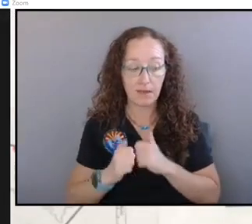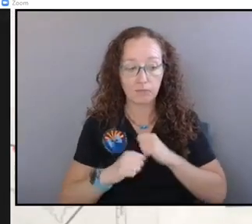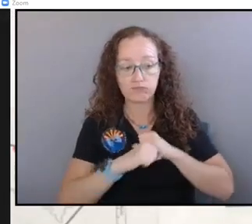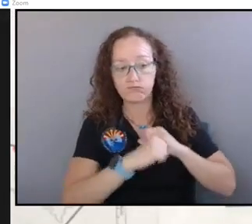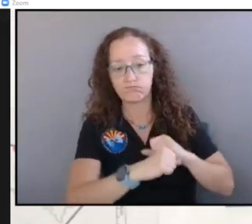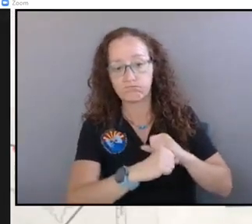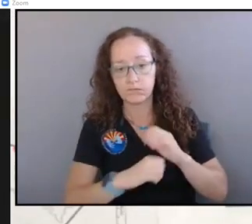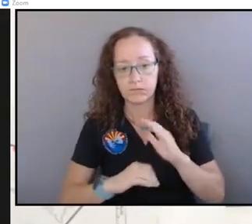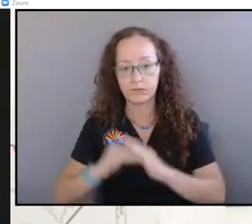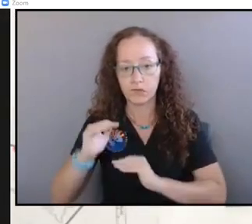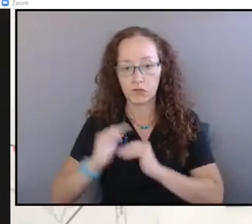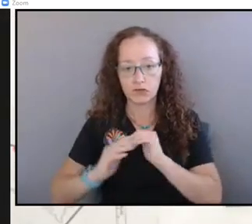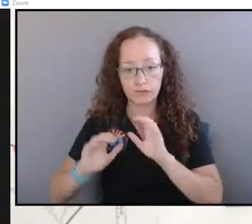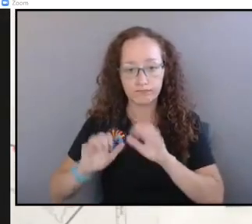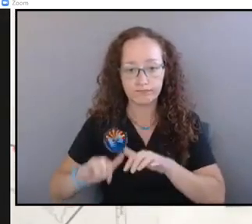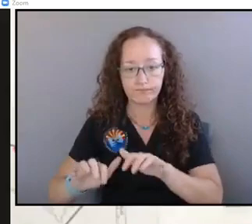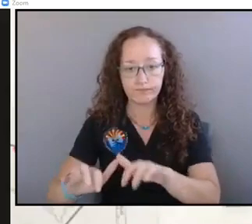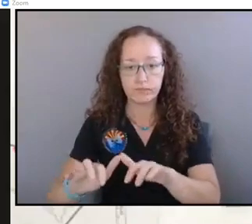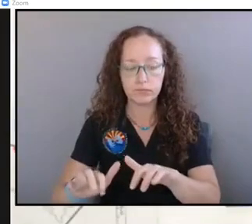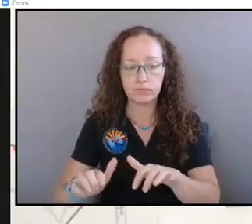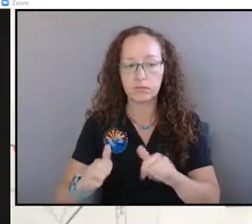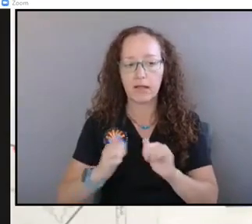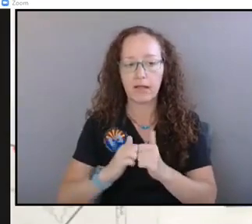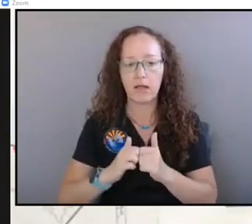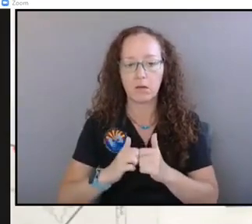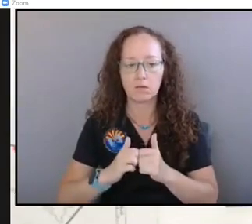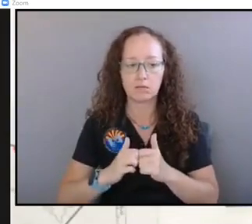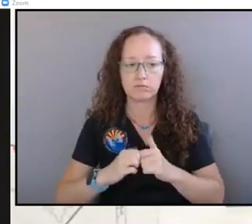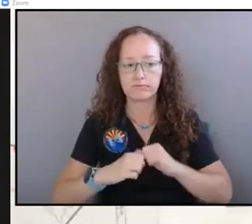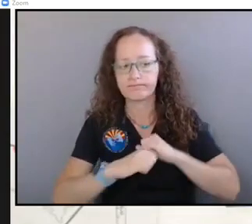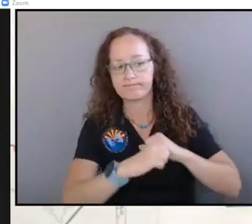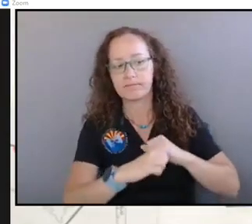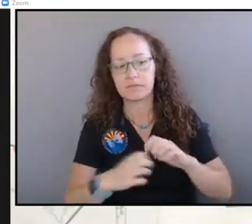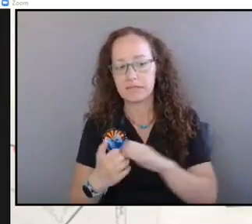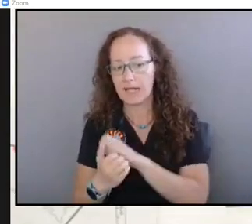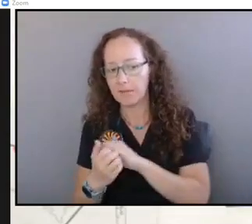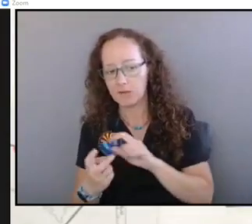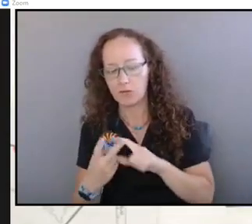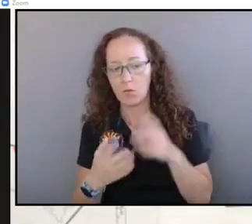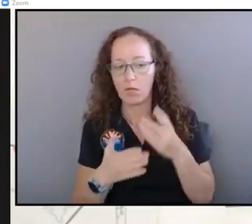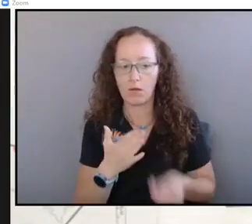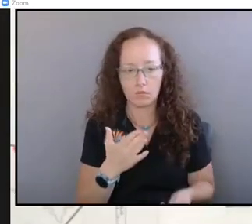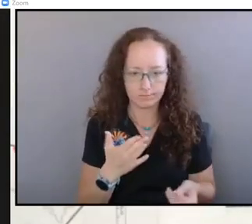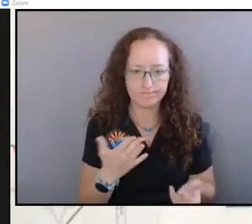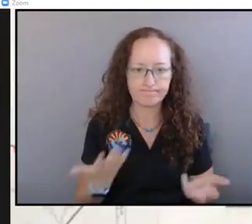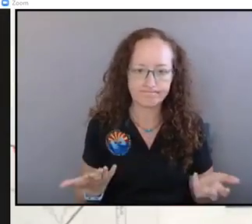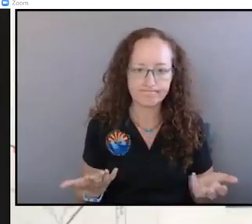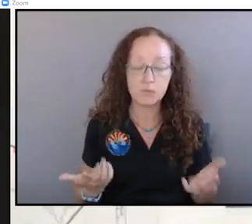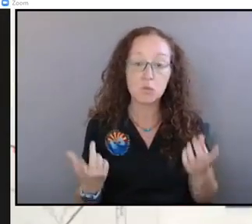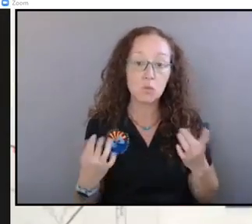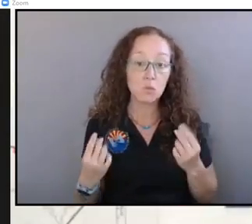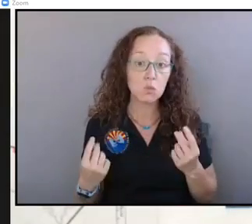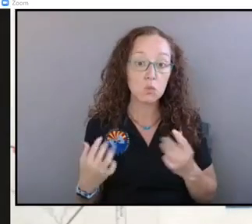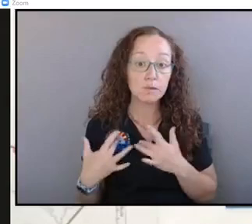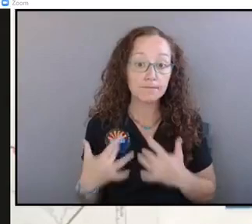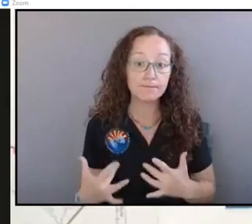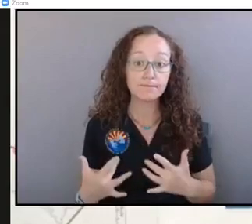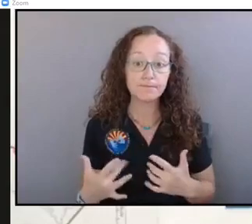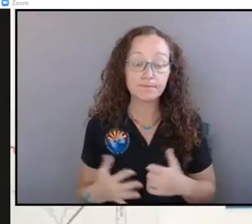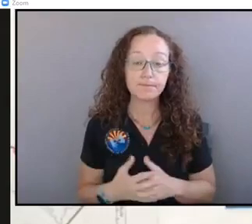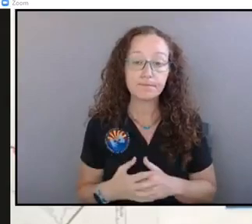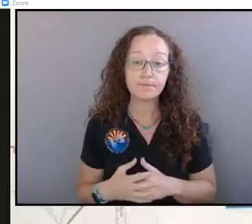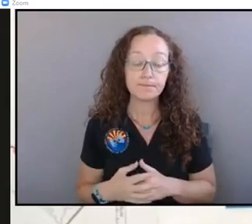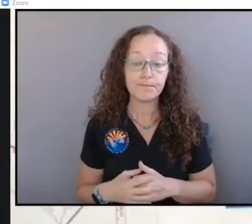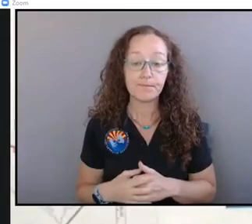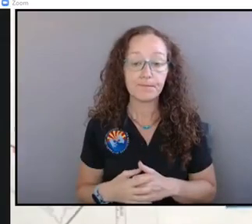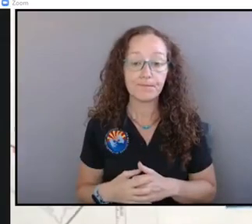structures from damage and or loss. So Typically, the way that it occurs is